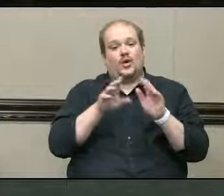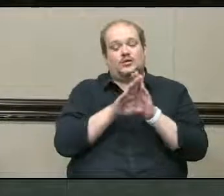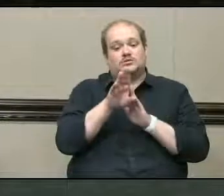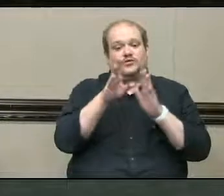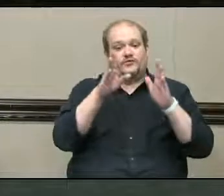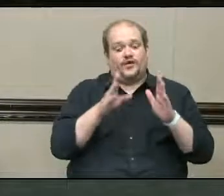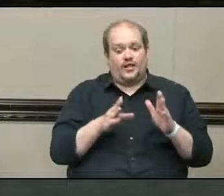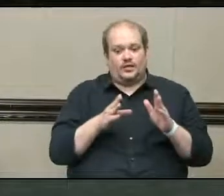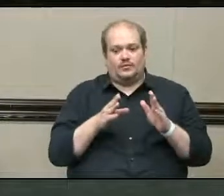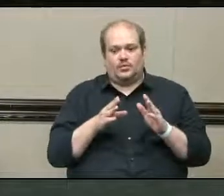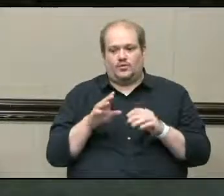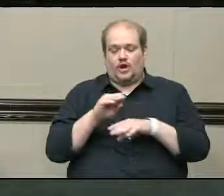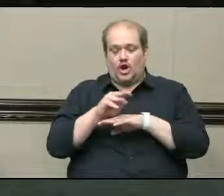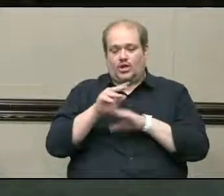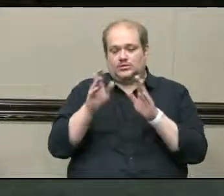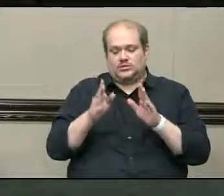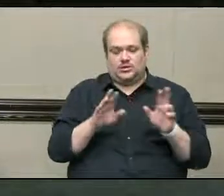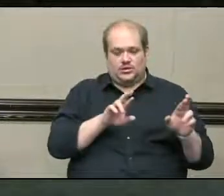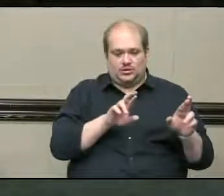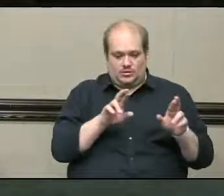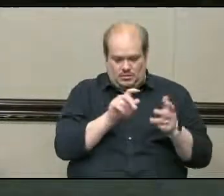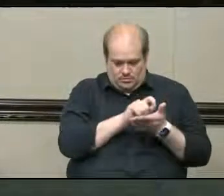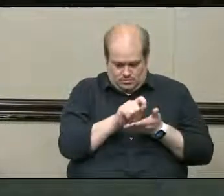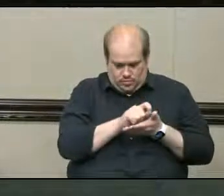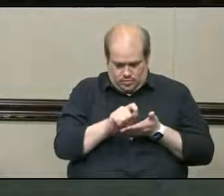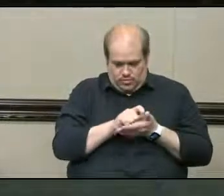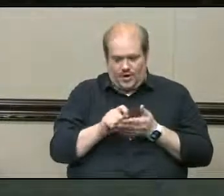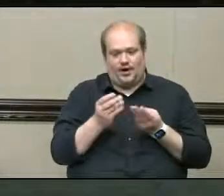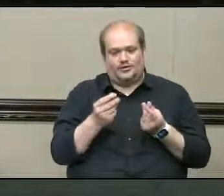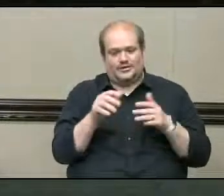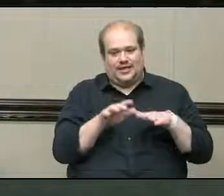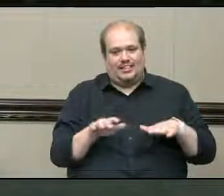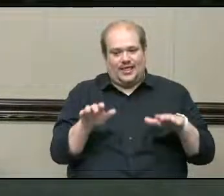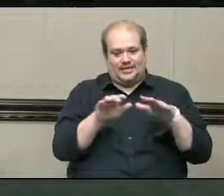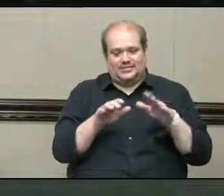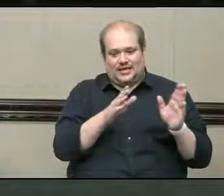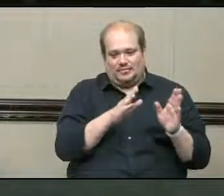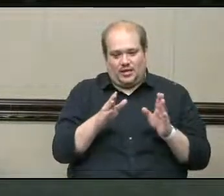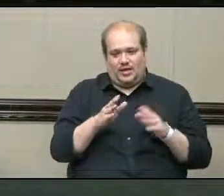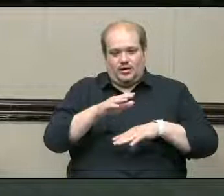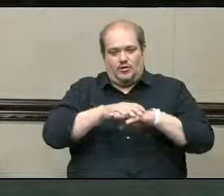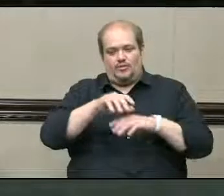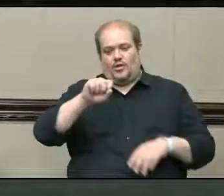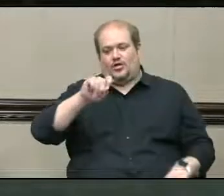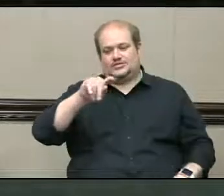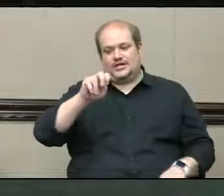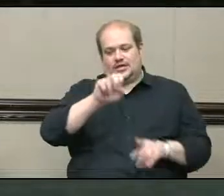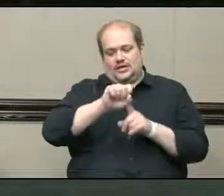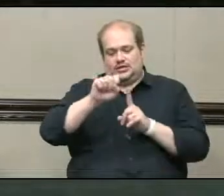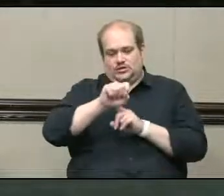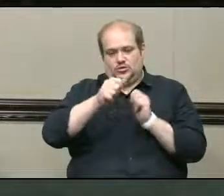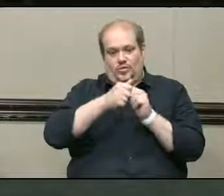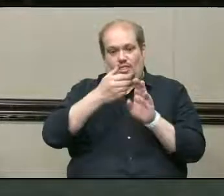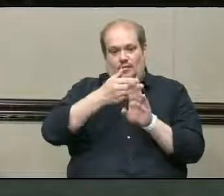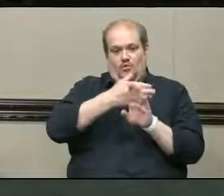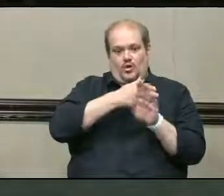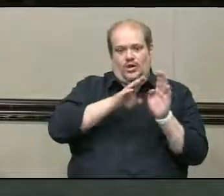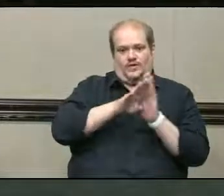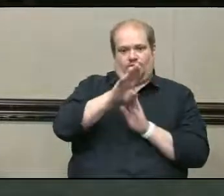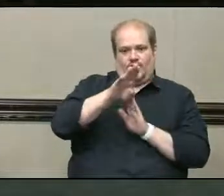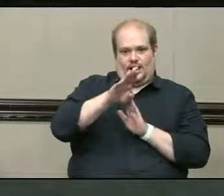developer or a consultant prepares a landscape plan, just giving on-site conditions, especially in a pre-developed